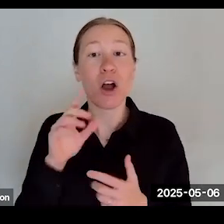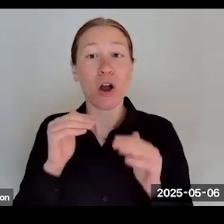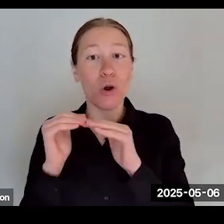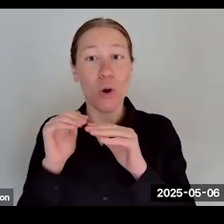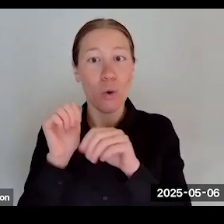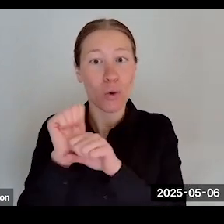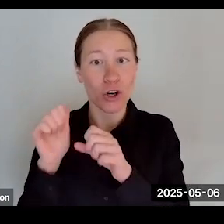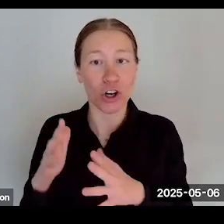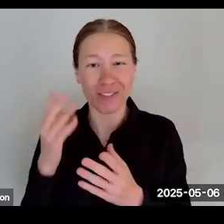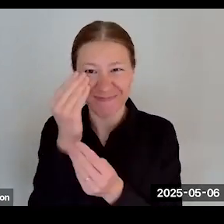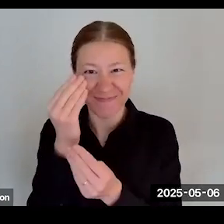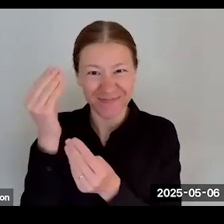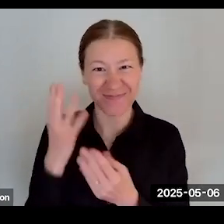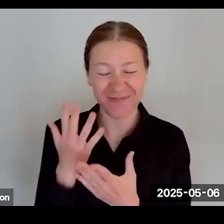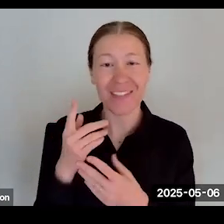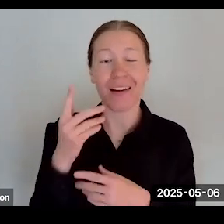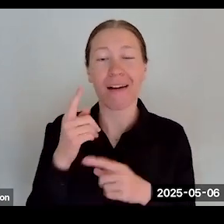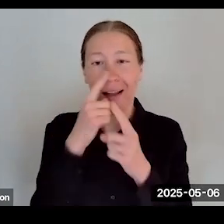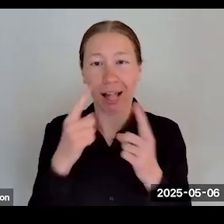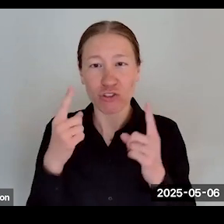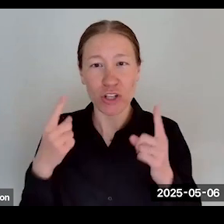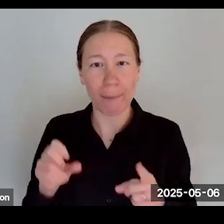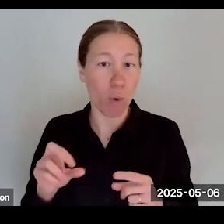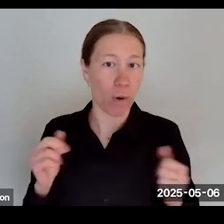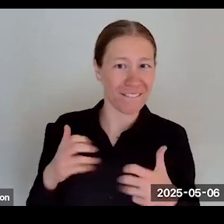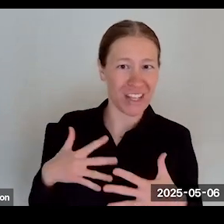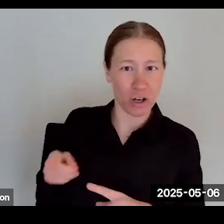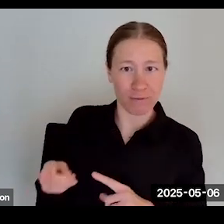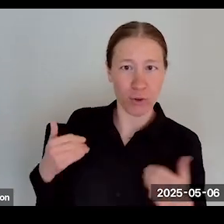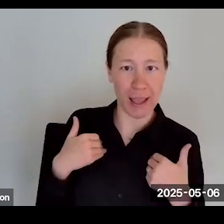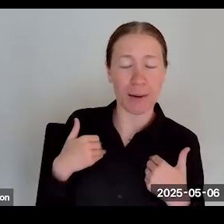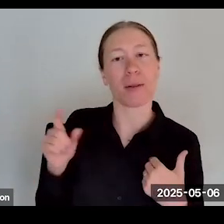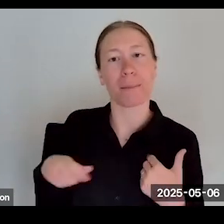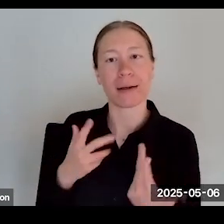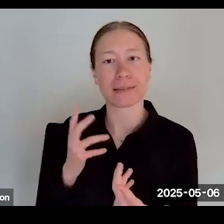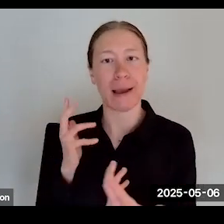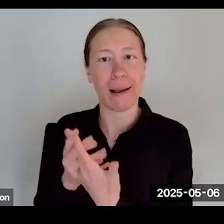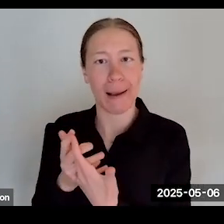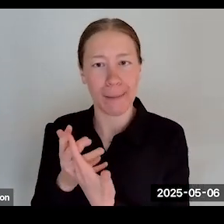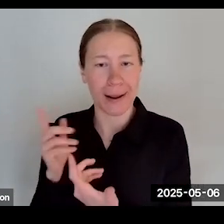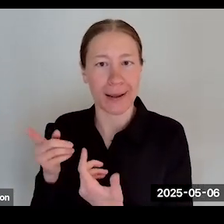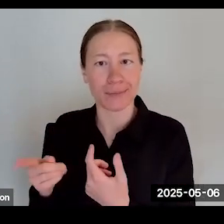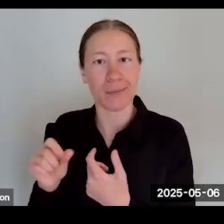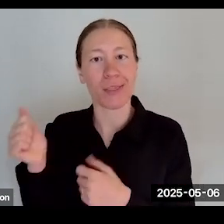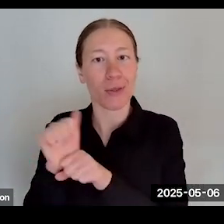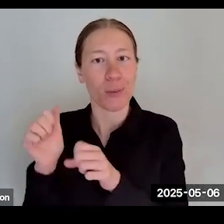an allergy or fear related to the service animal, you would need to accommodate that other employee as well.